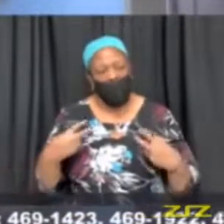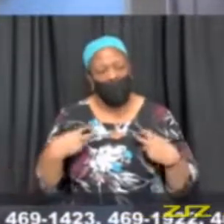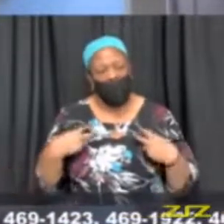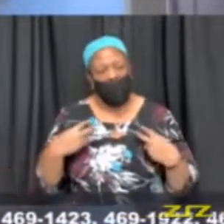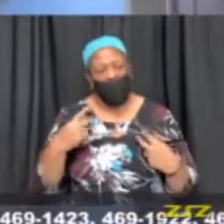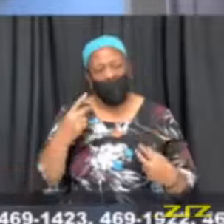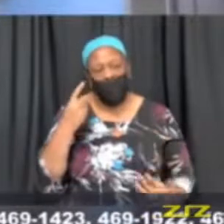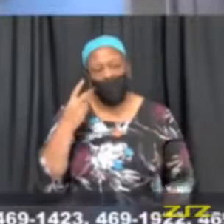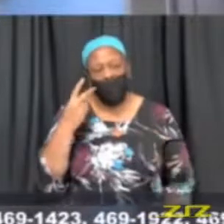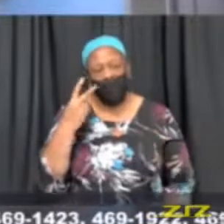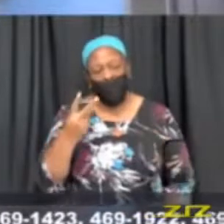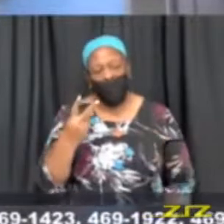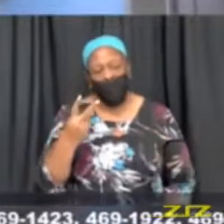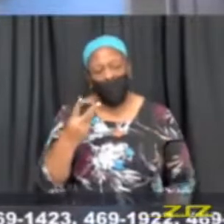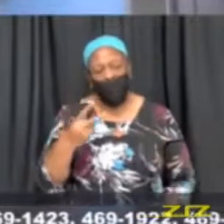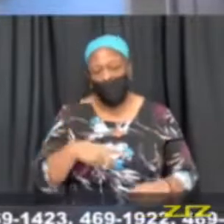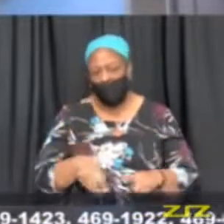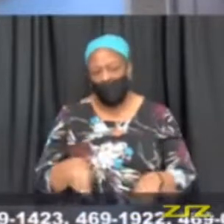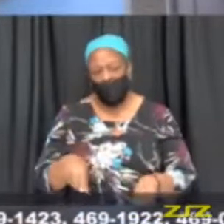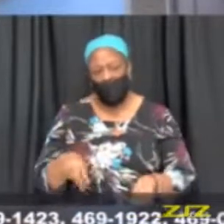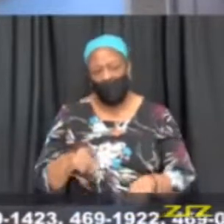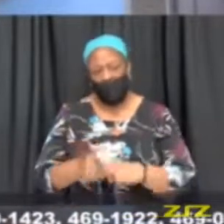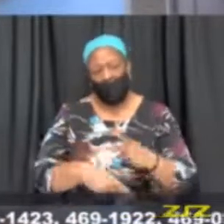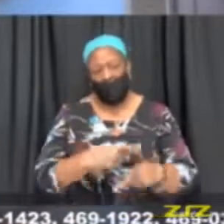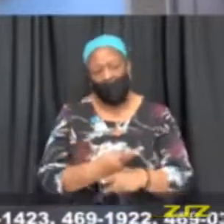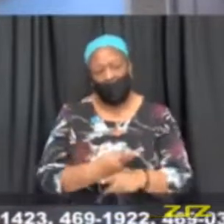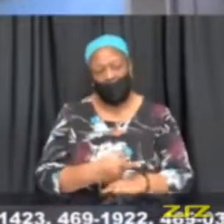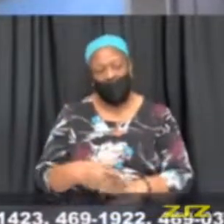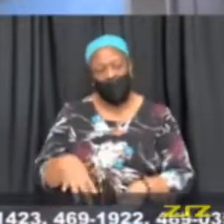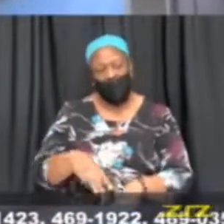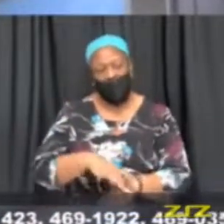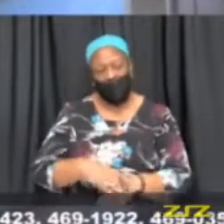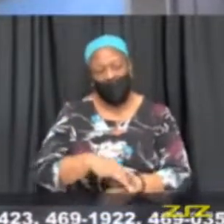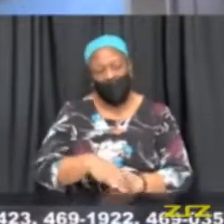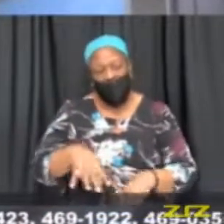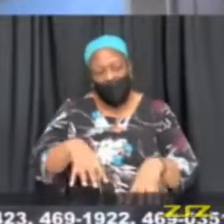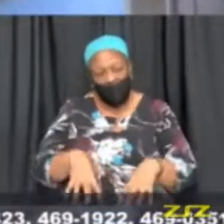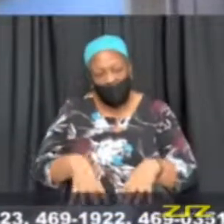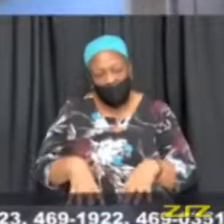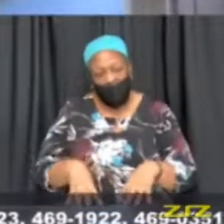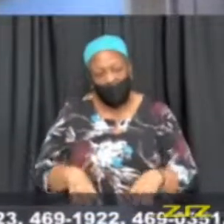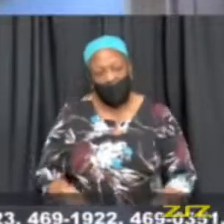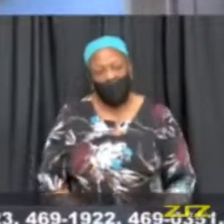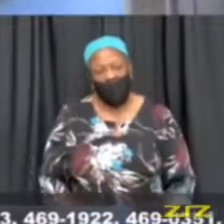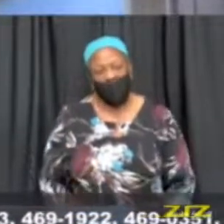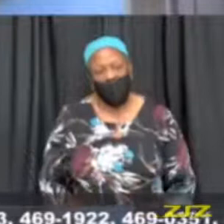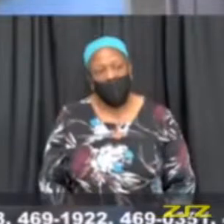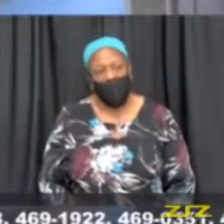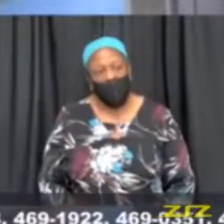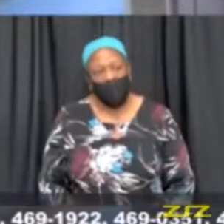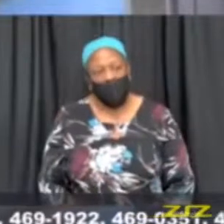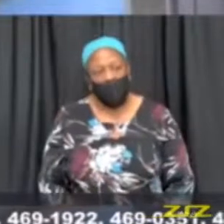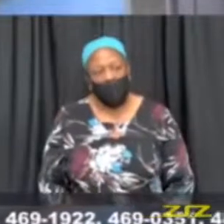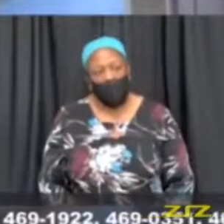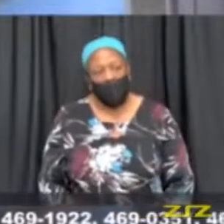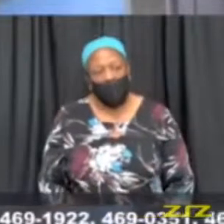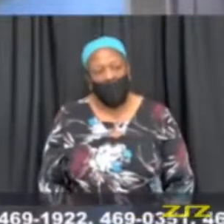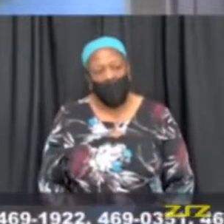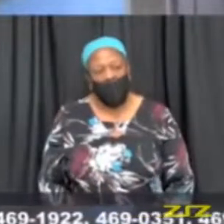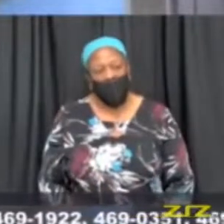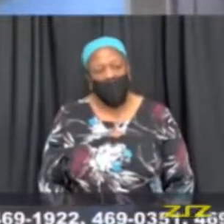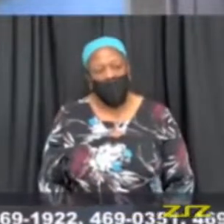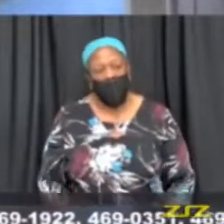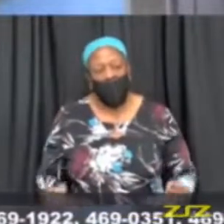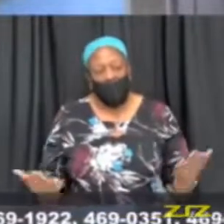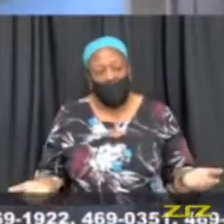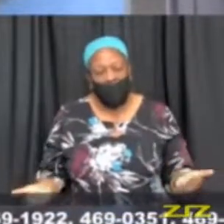two types of earthquakes. There are what we call tectonic earthquakes, and this is associated. We live in